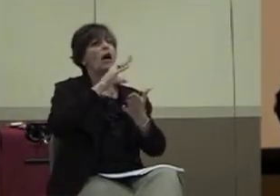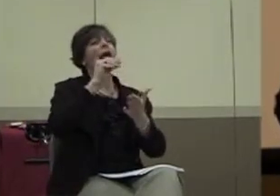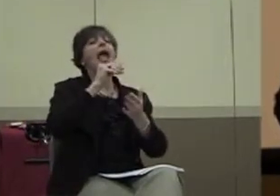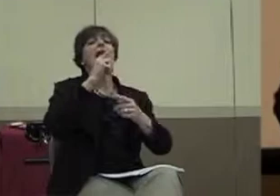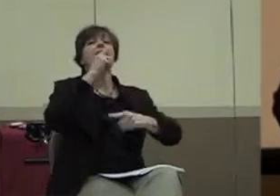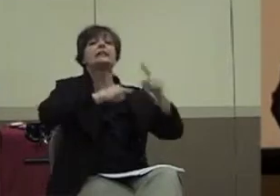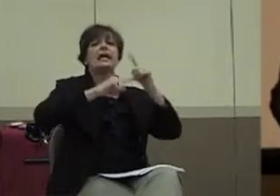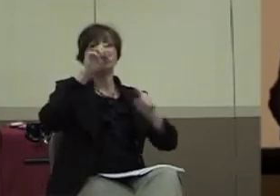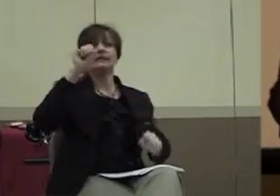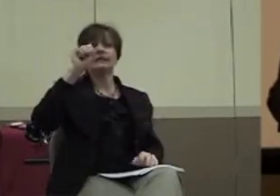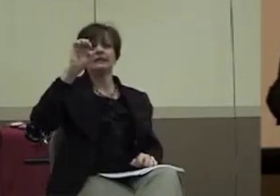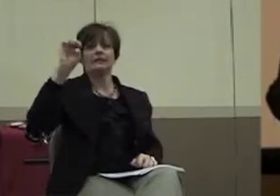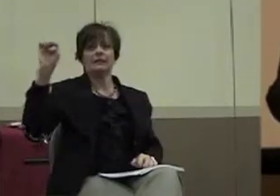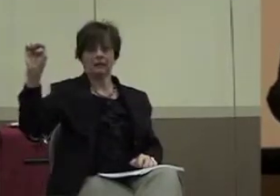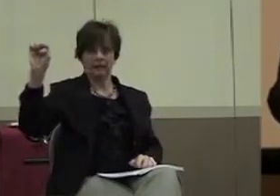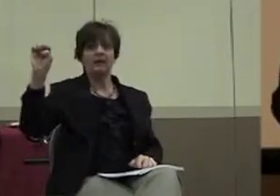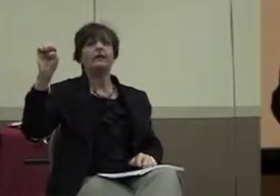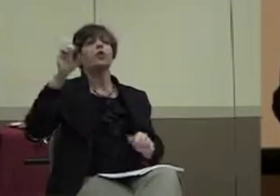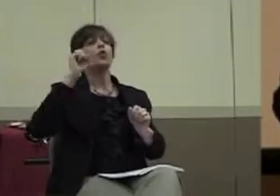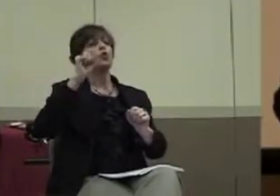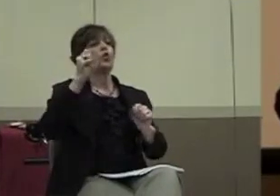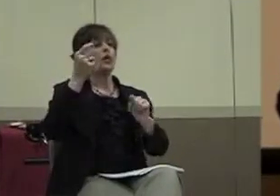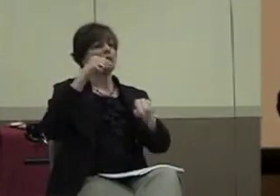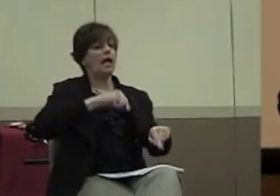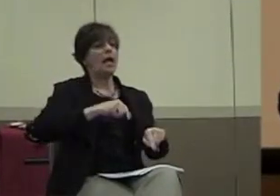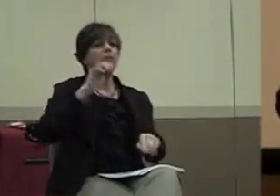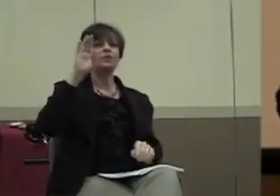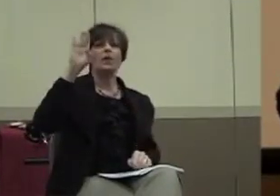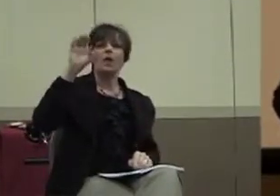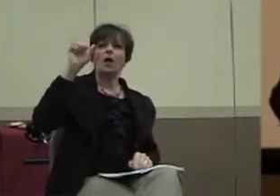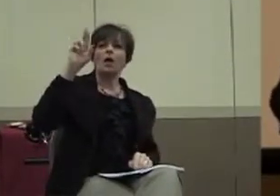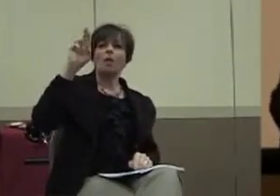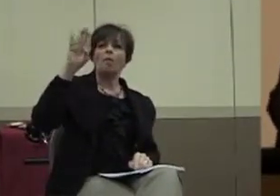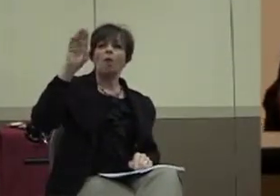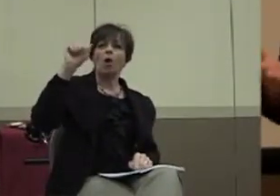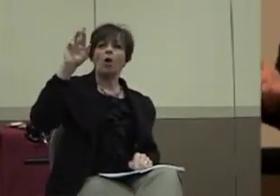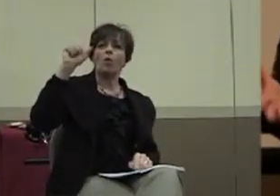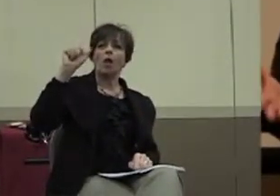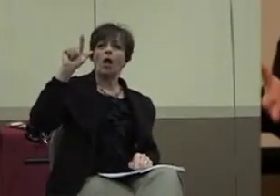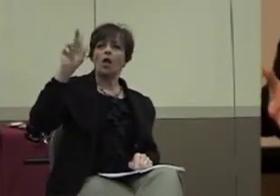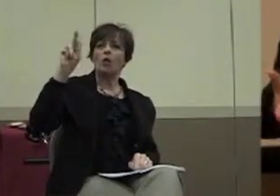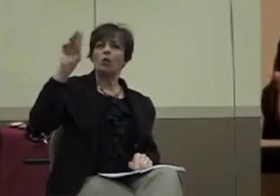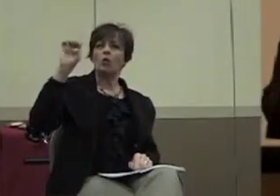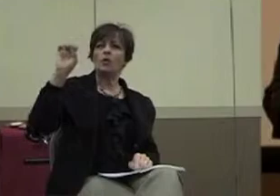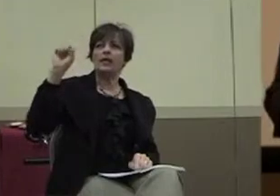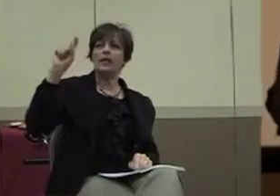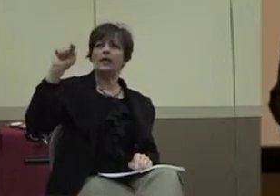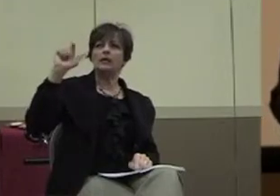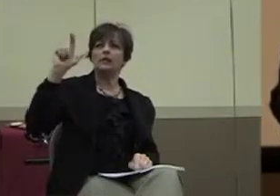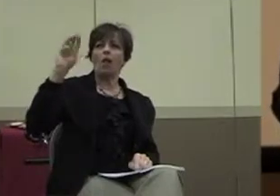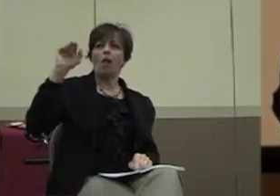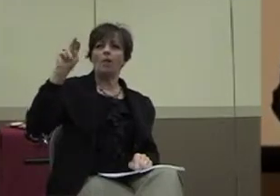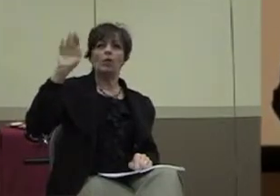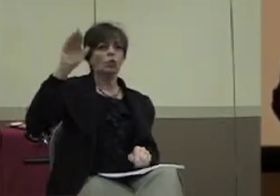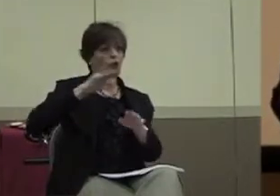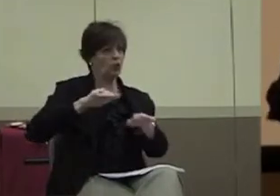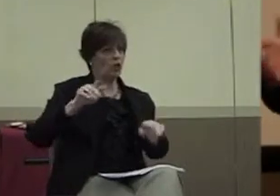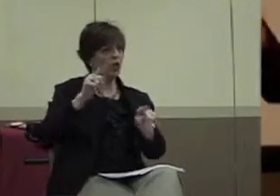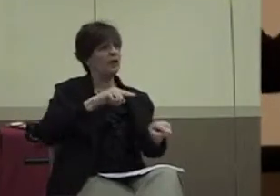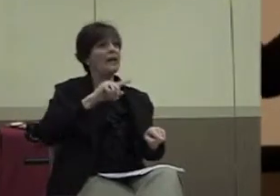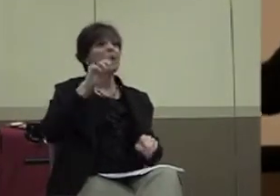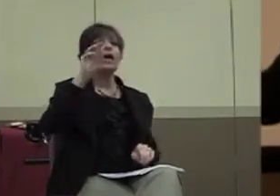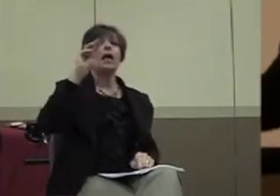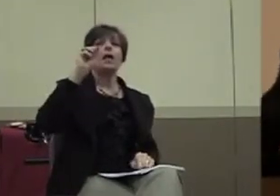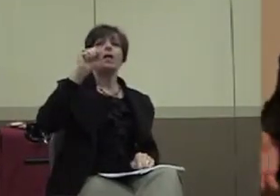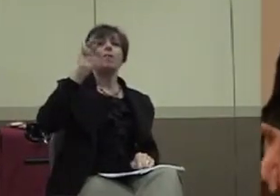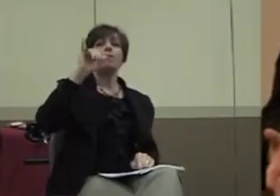exact English could come. Barbara Lukey Stallman's children were there, and Mary